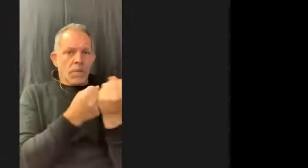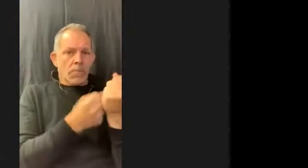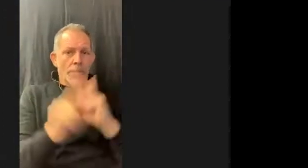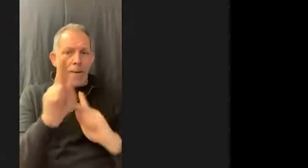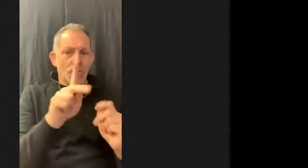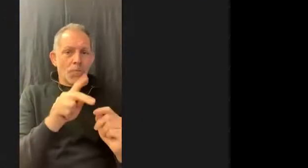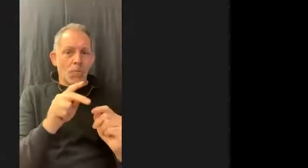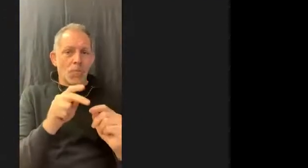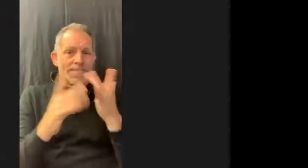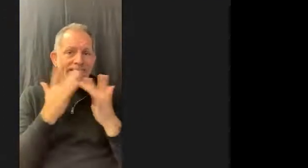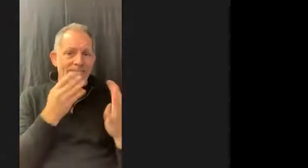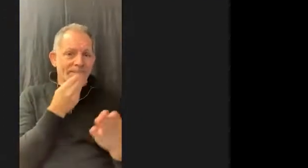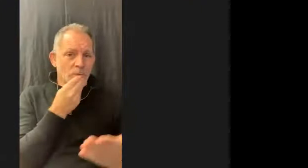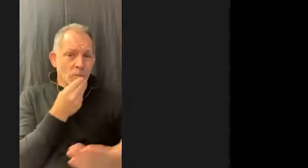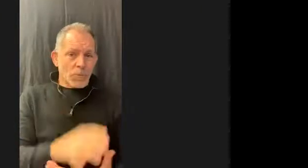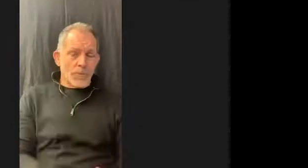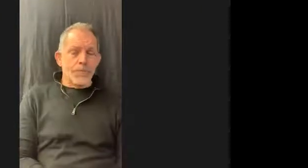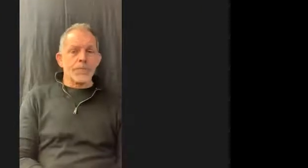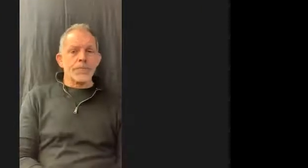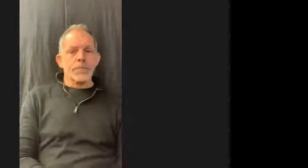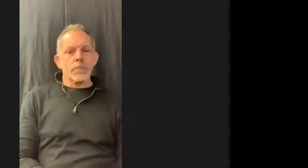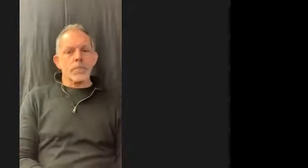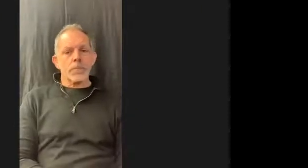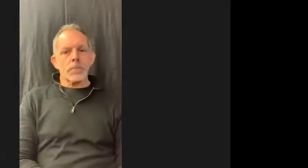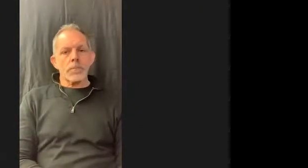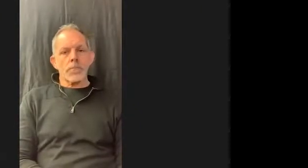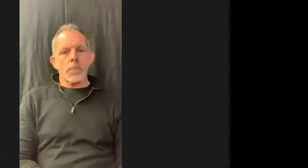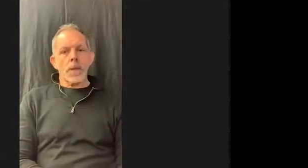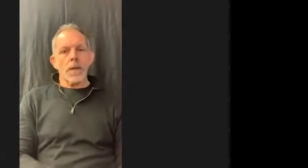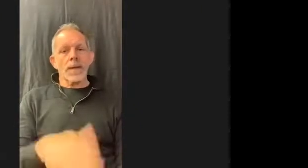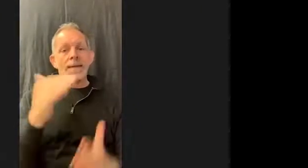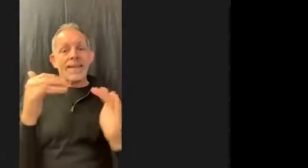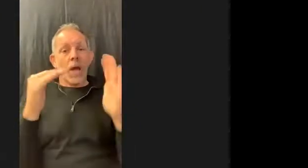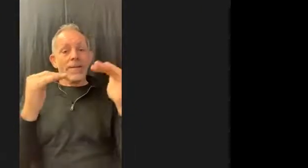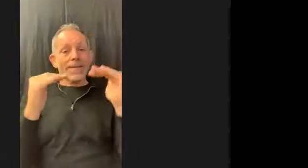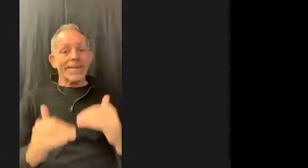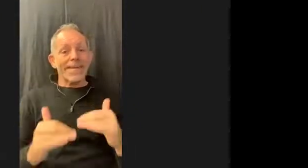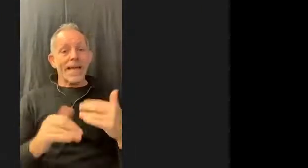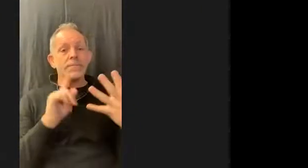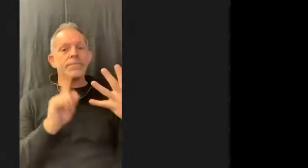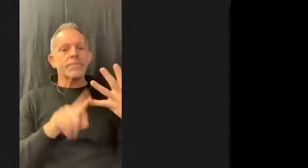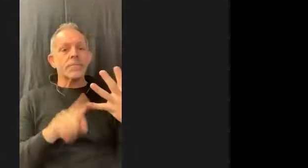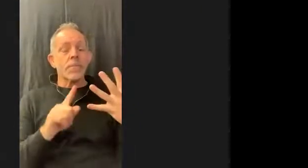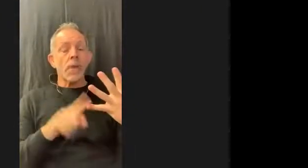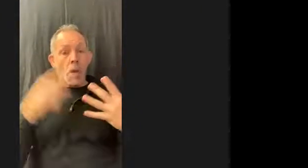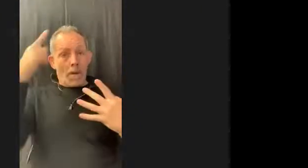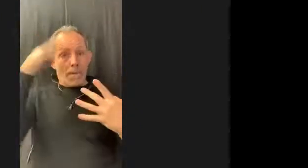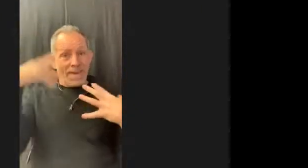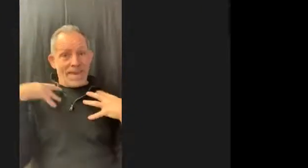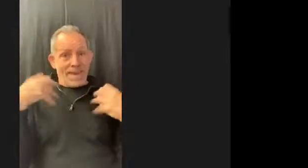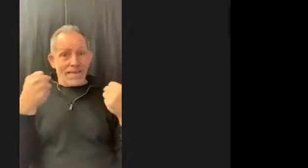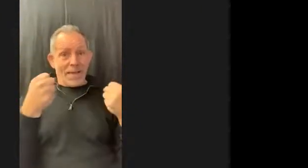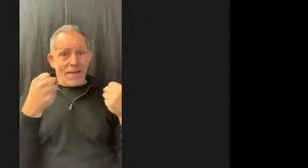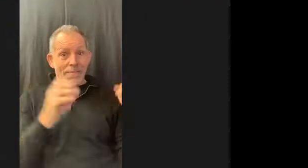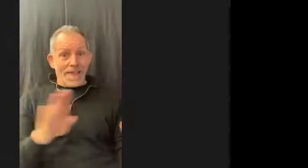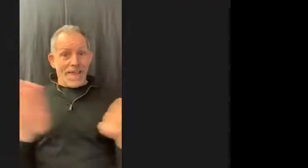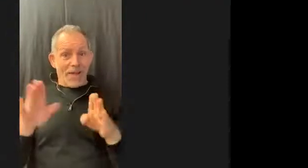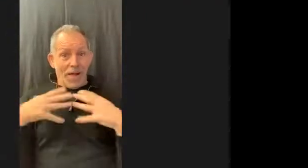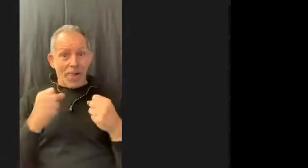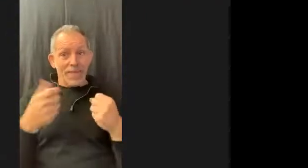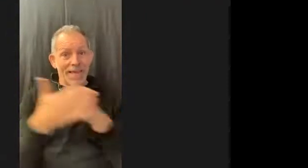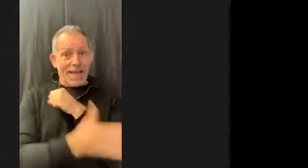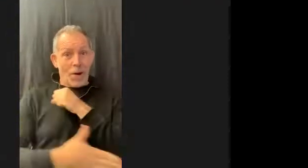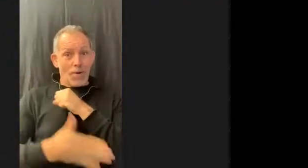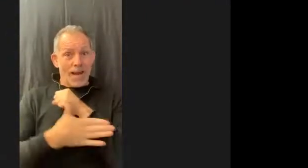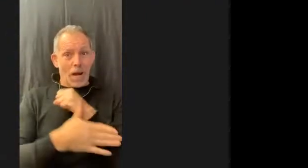know that providing more behavioral health services in the county is essential for reducing suffering and maintaining our quality of life. So